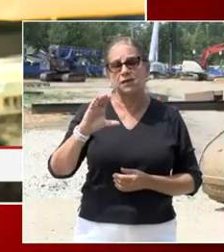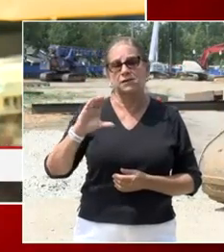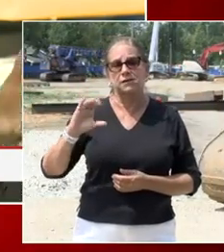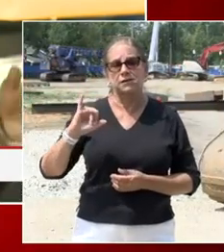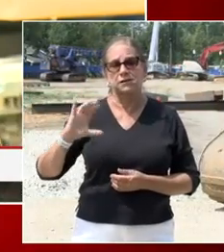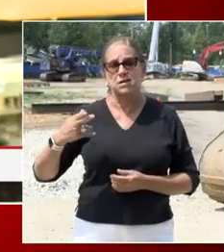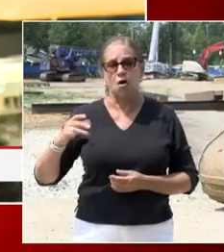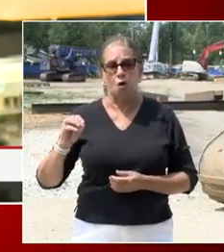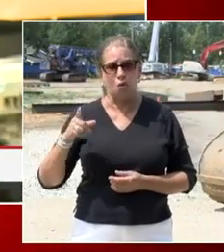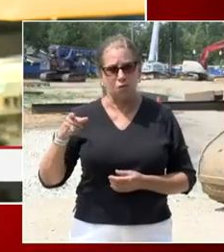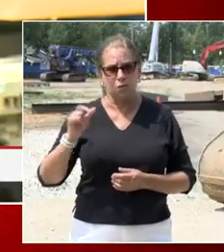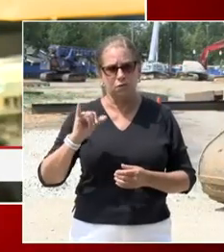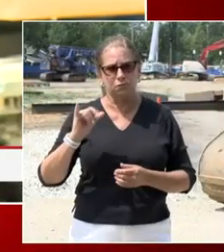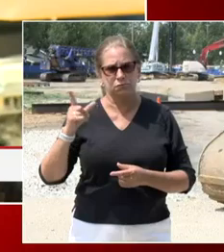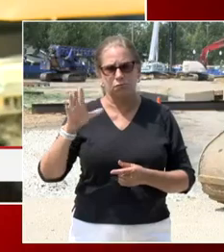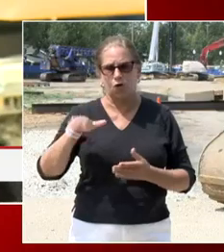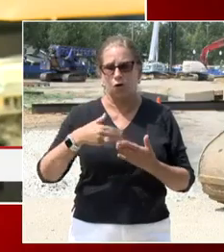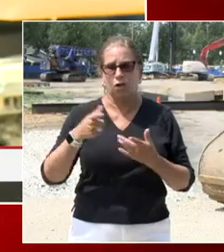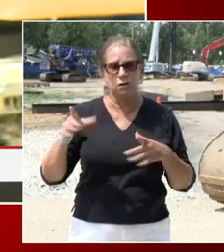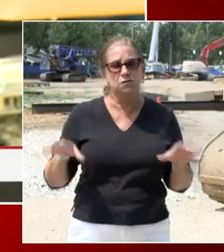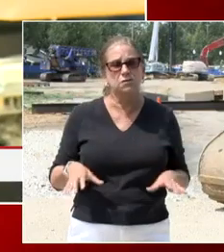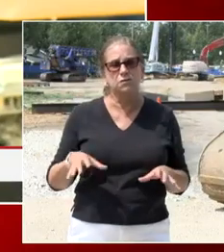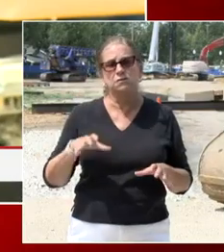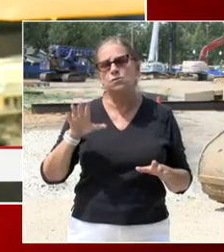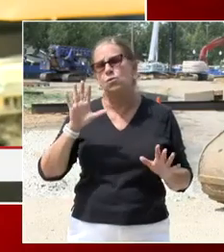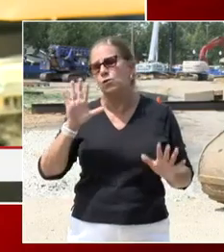Great Ward. Give her a round of applause.